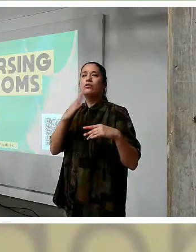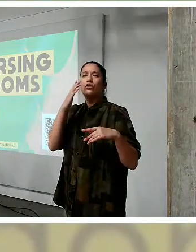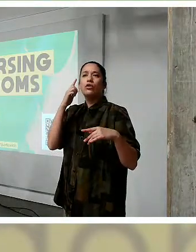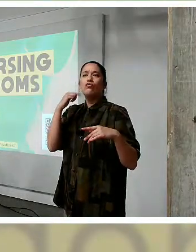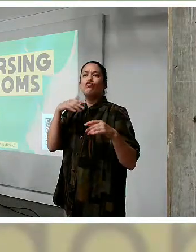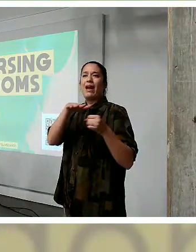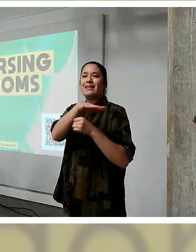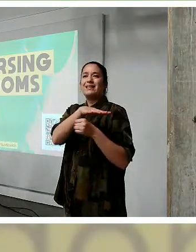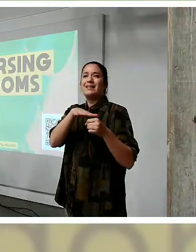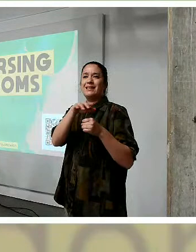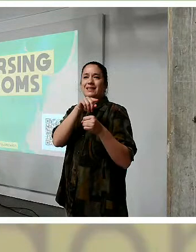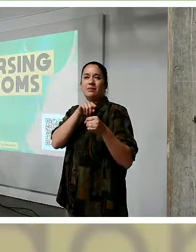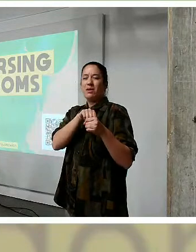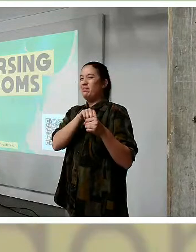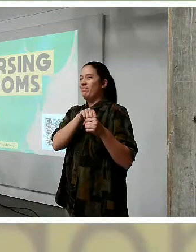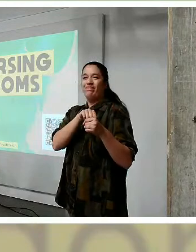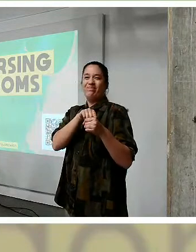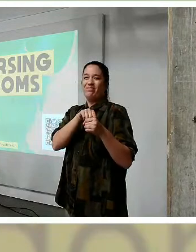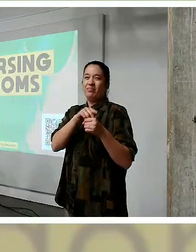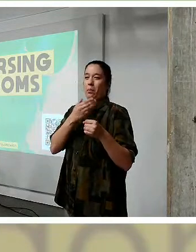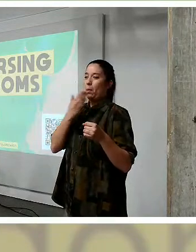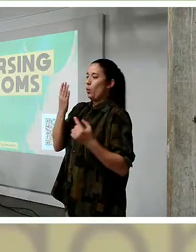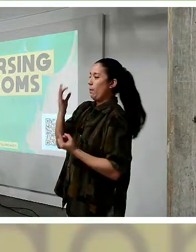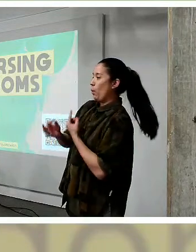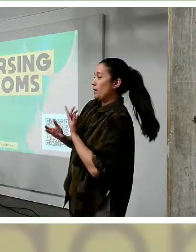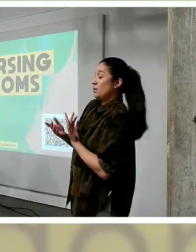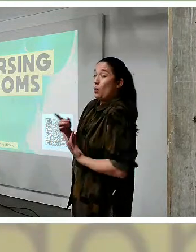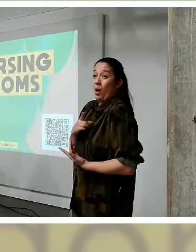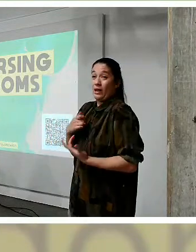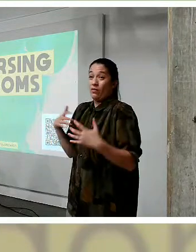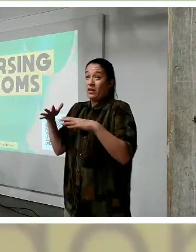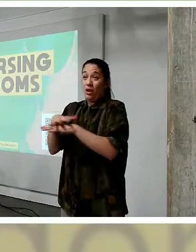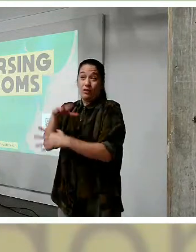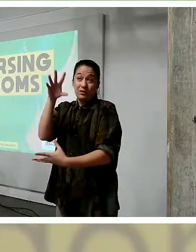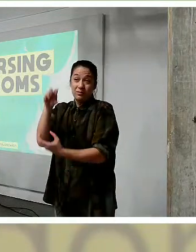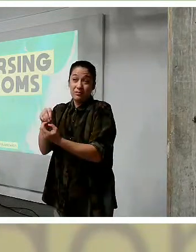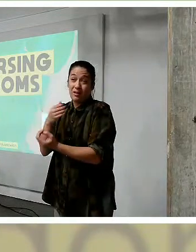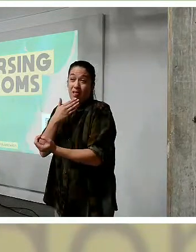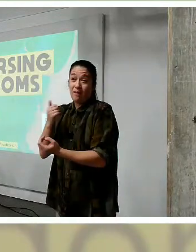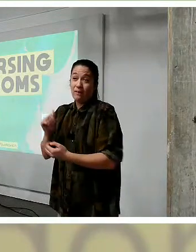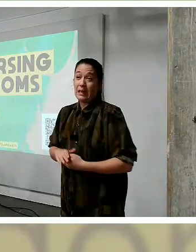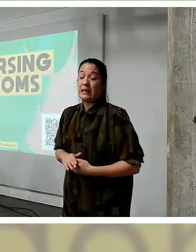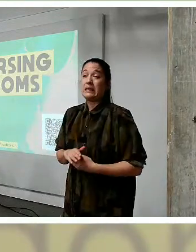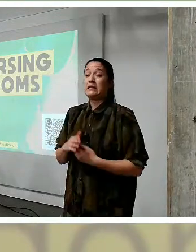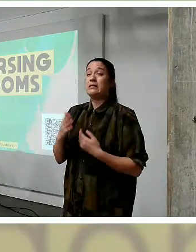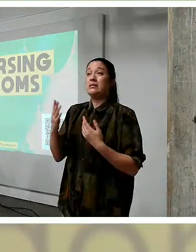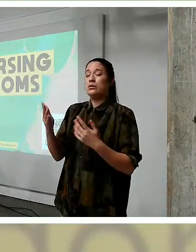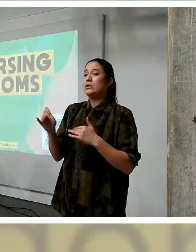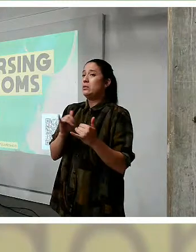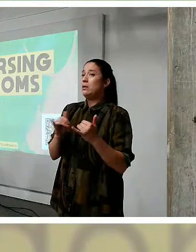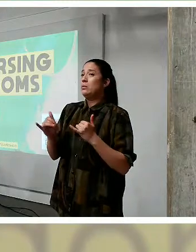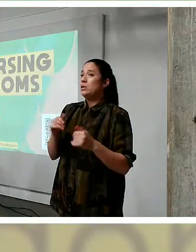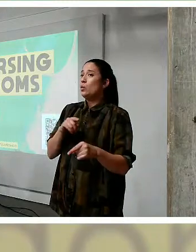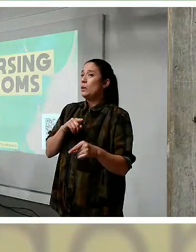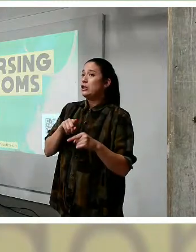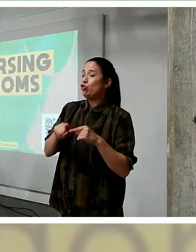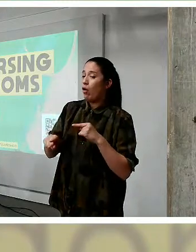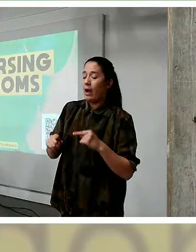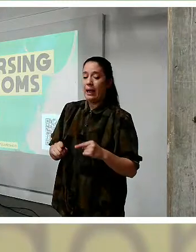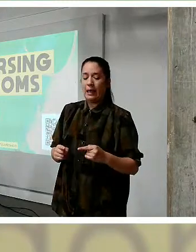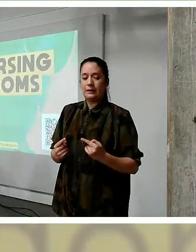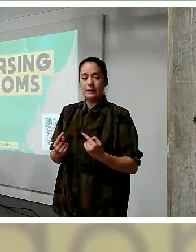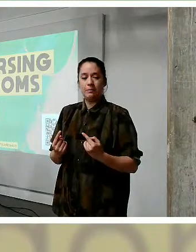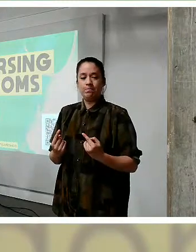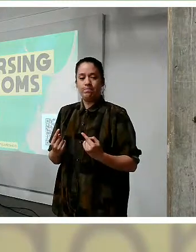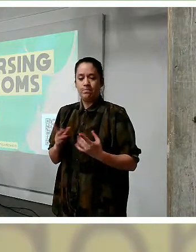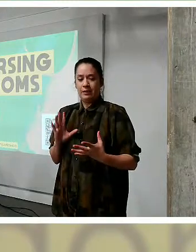One of the things we did or tried to do was to link what happens to us to the economic system in which